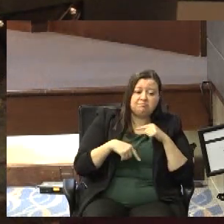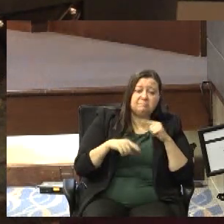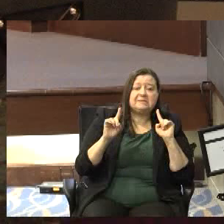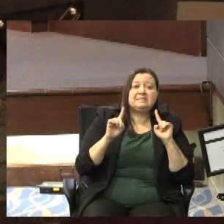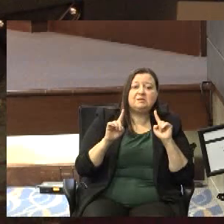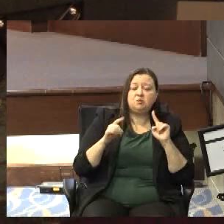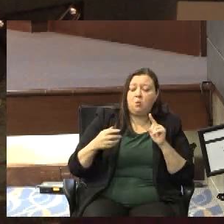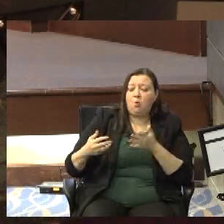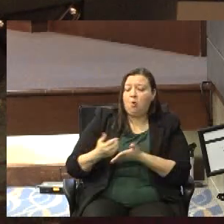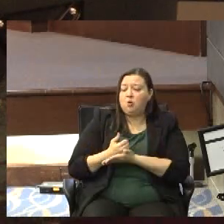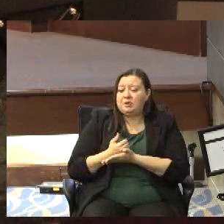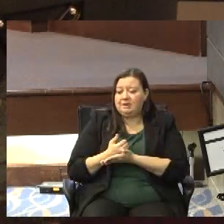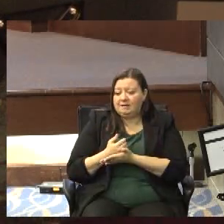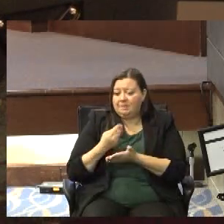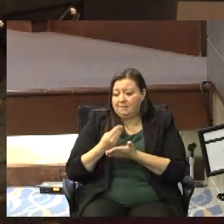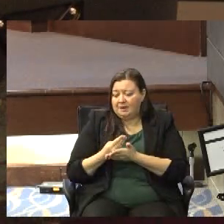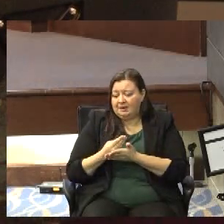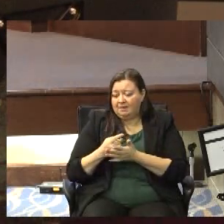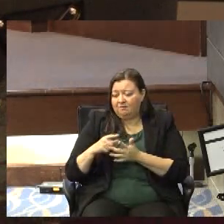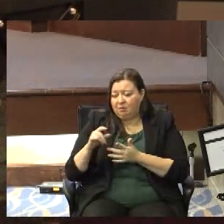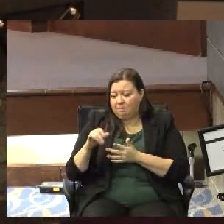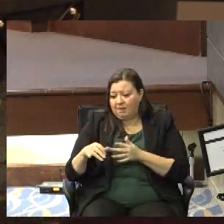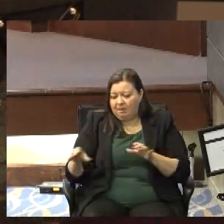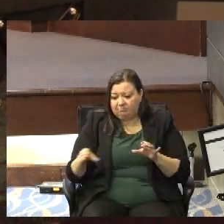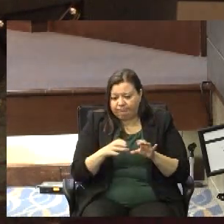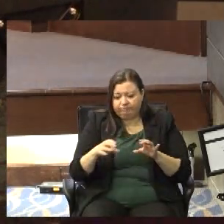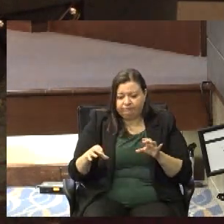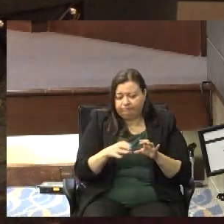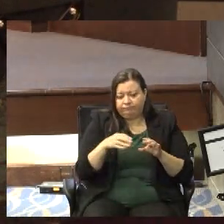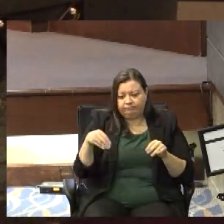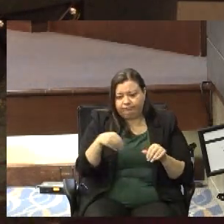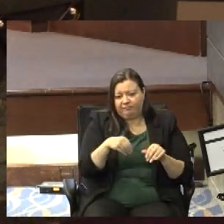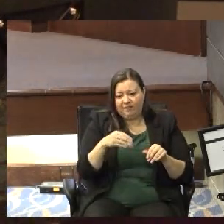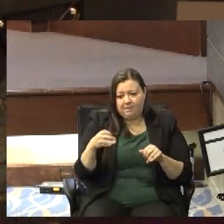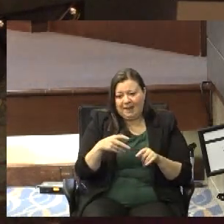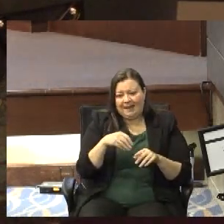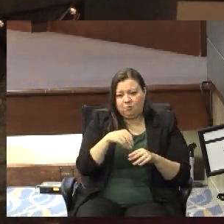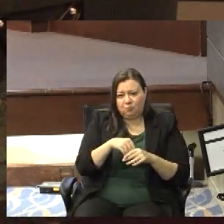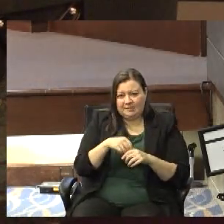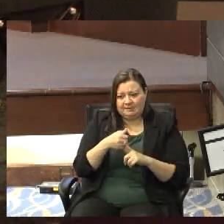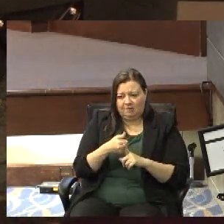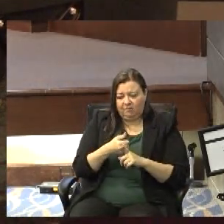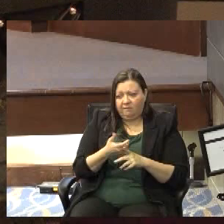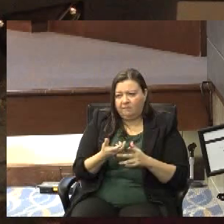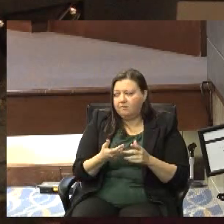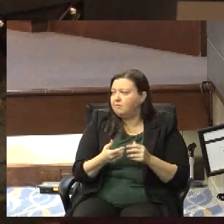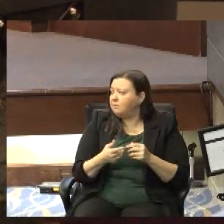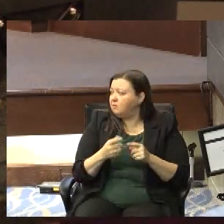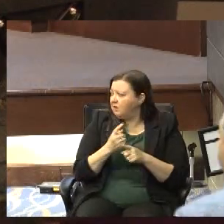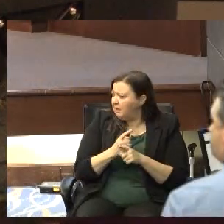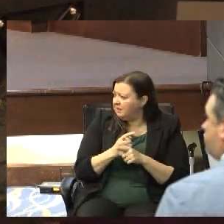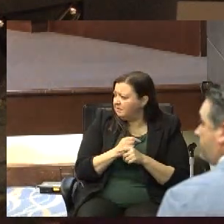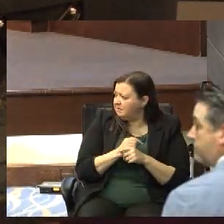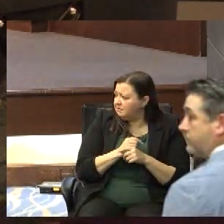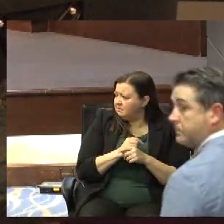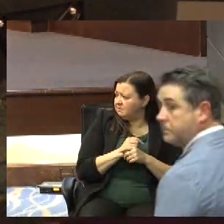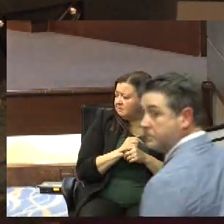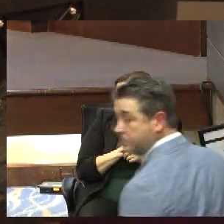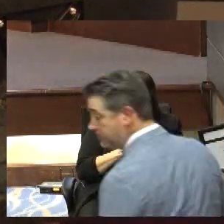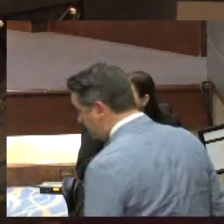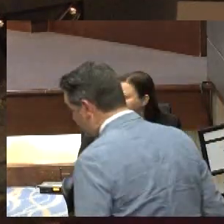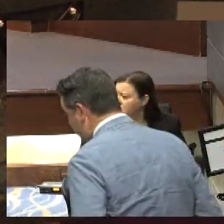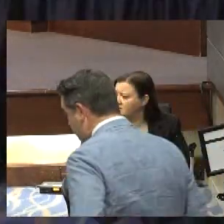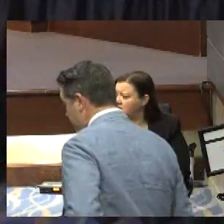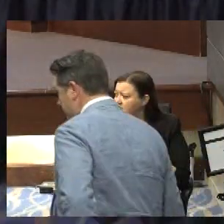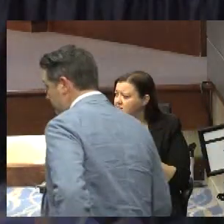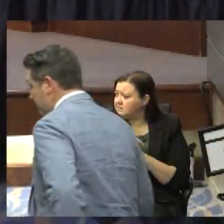you're scraping out of the TERS increment, basically, if I'm understanding it right, Sarah. That's, yeah, I mean,